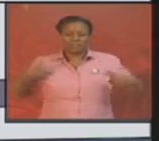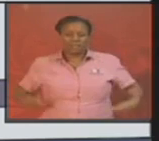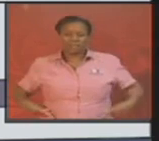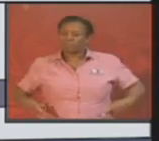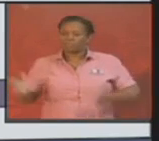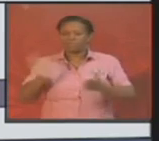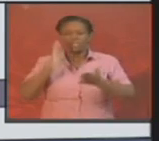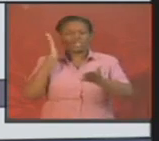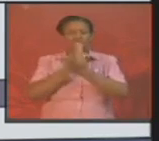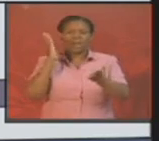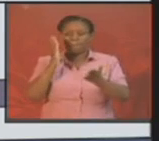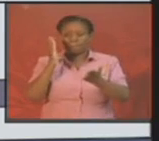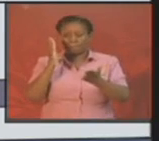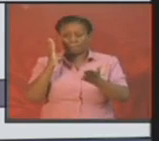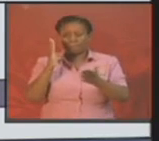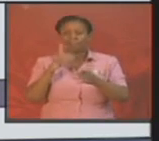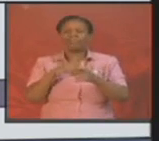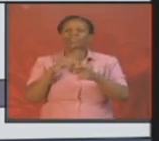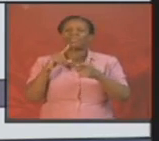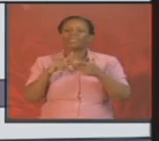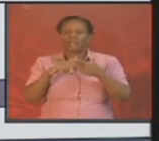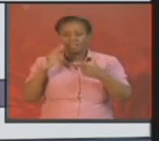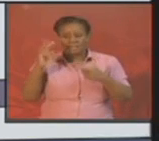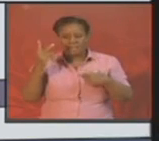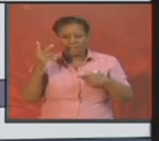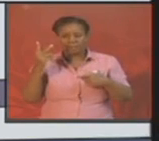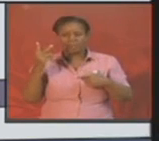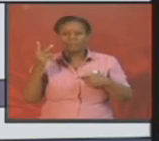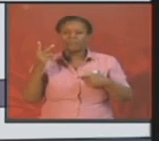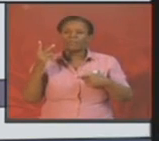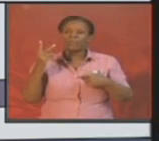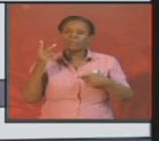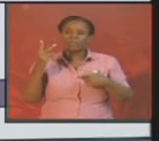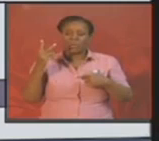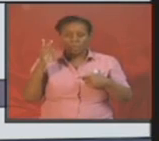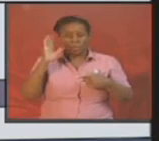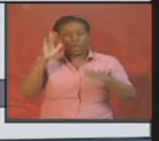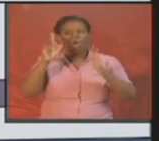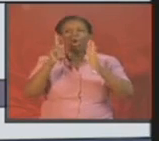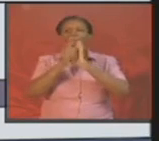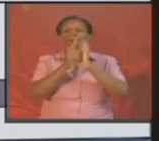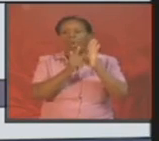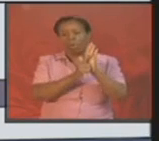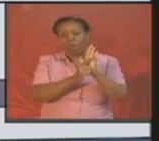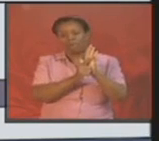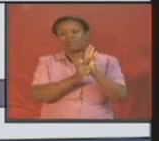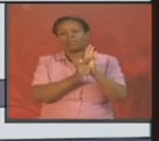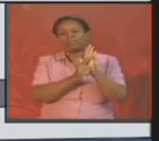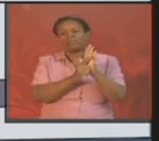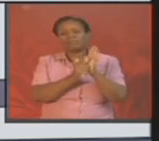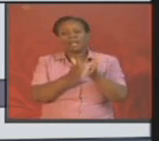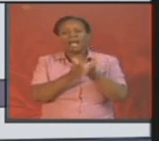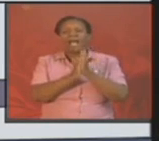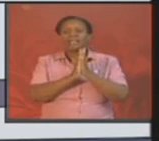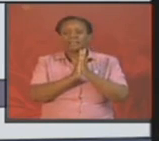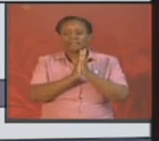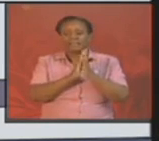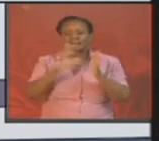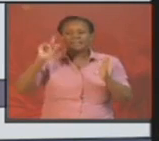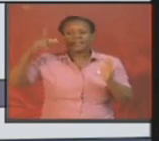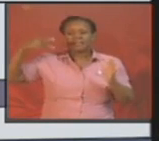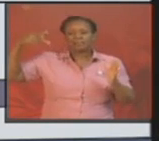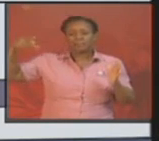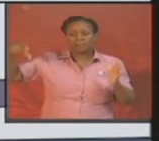Honorable Minister indicated, take legal action in terms of engaging the DPP. And within recent time, we have had a number